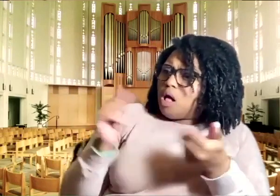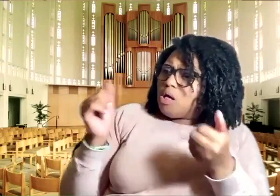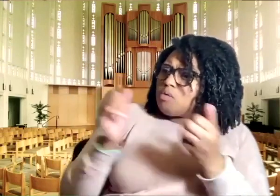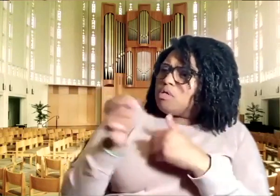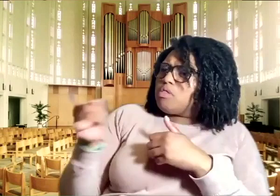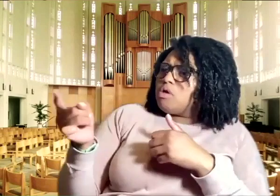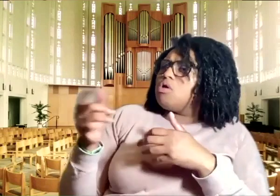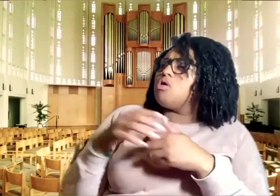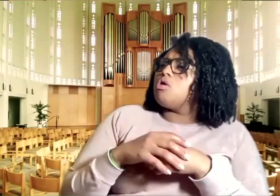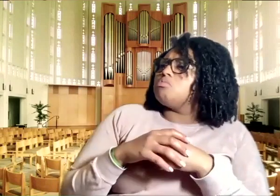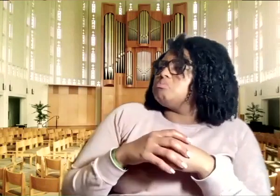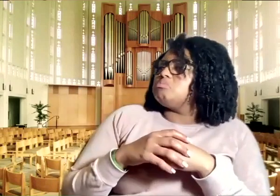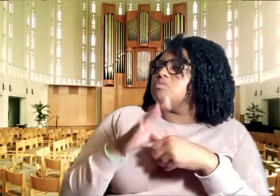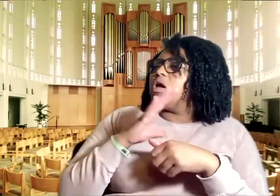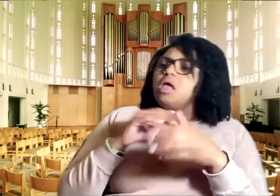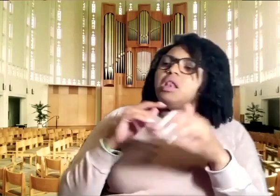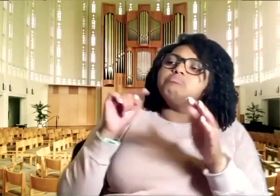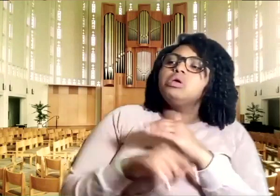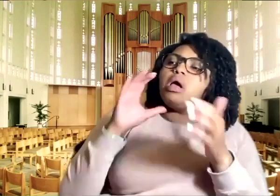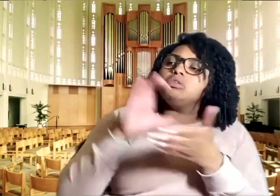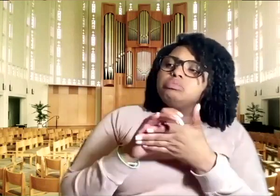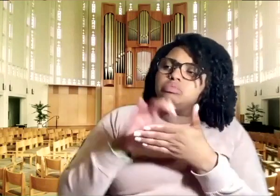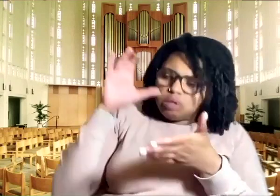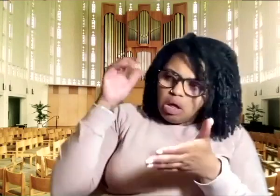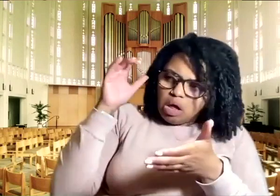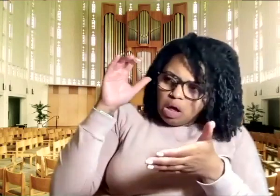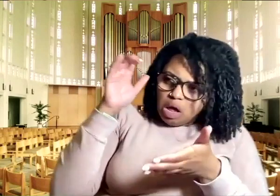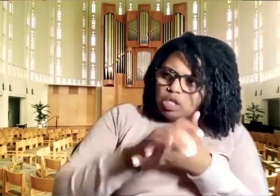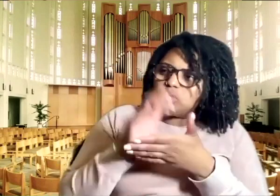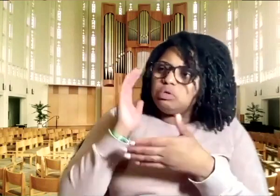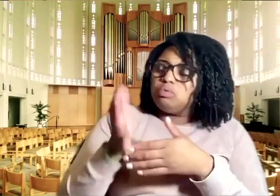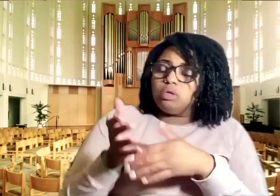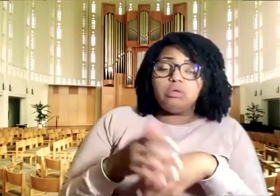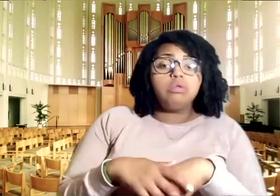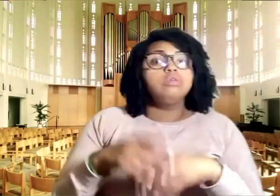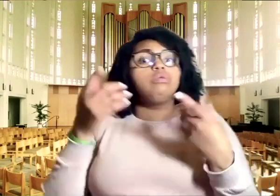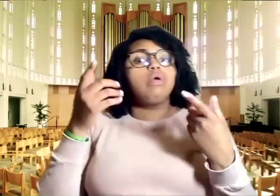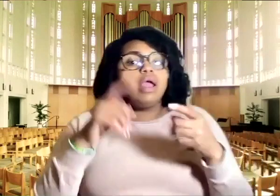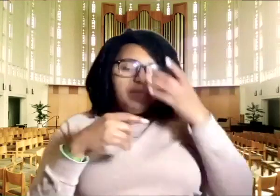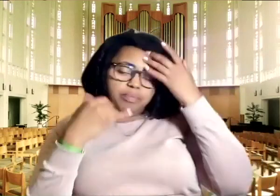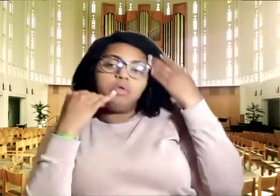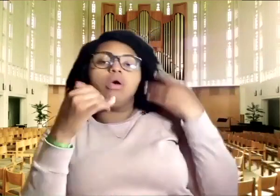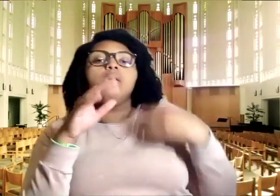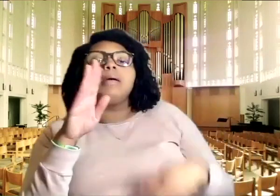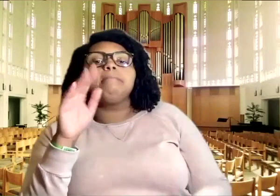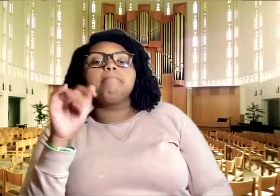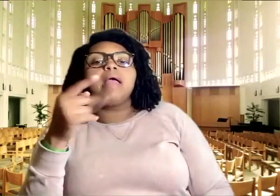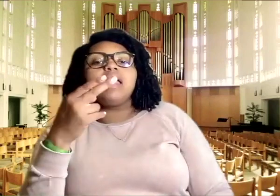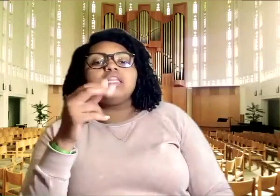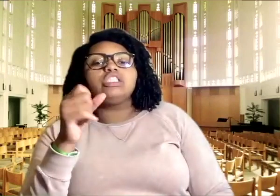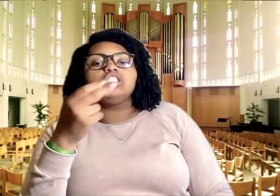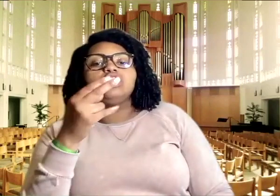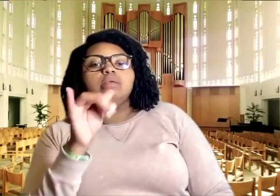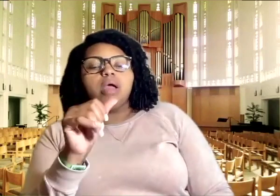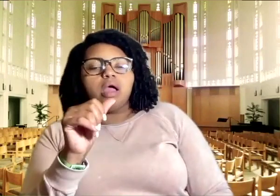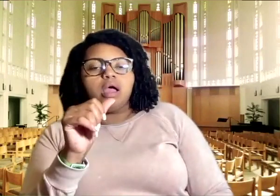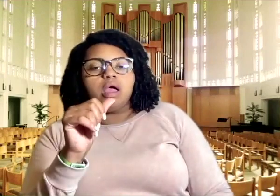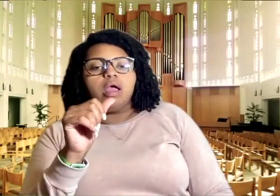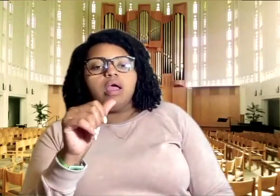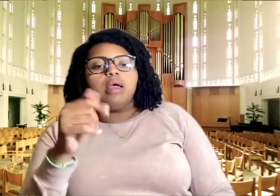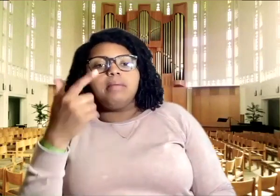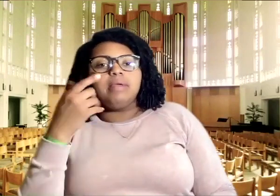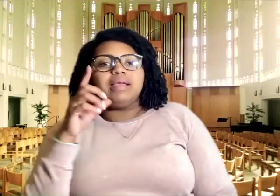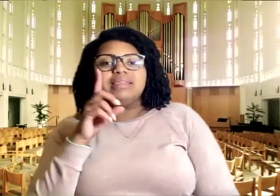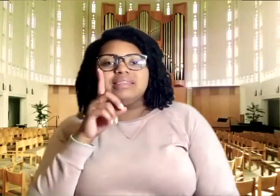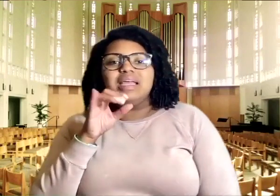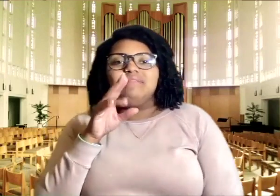called Bathsheba and said, "Look, you've got to make this right, because David's oldest son is not the one that's supposed